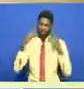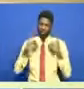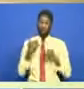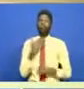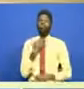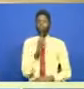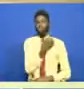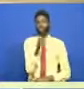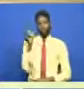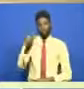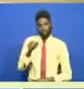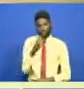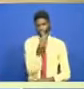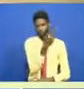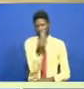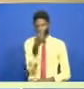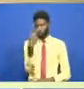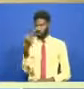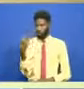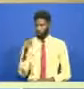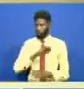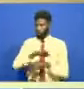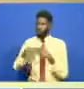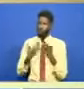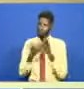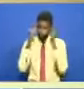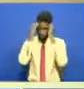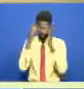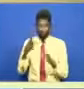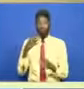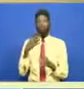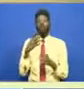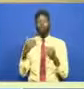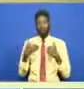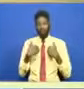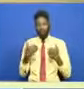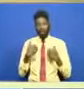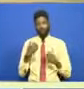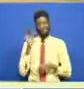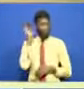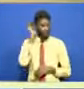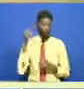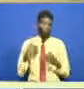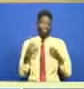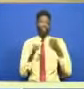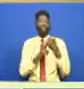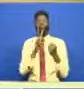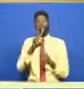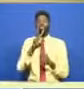person for all our candidates. I'm told we have 72,000 candidates in